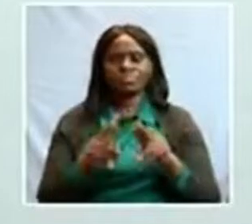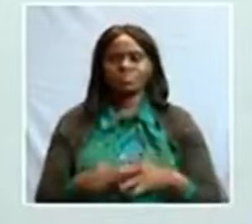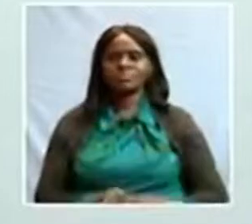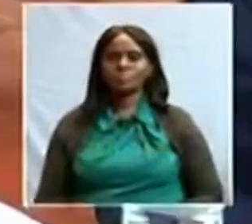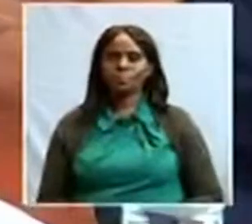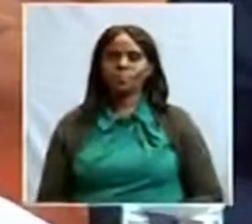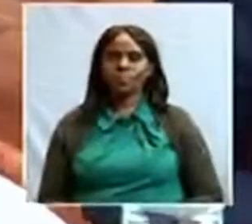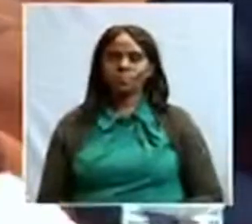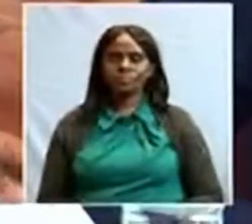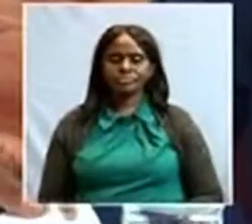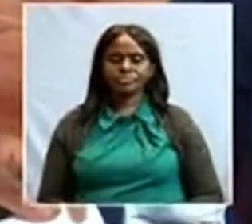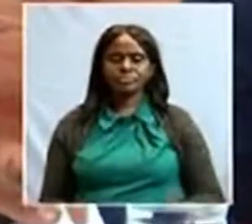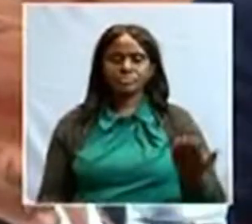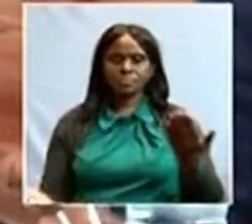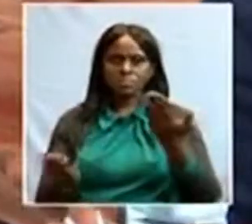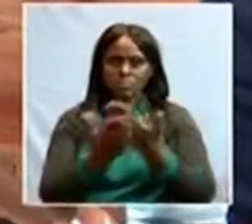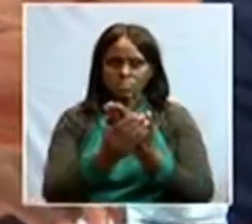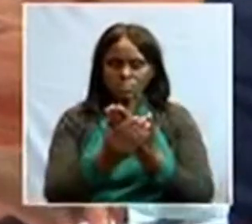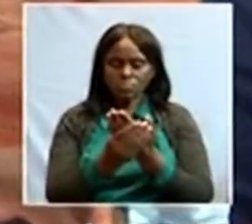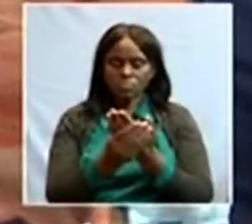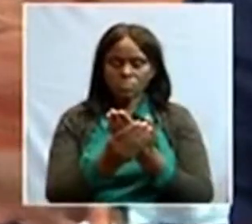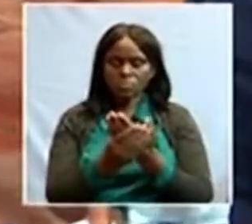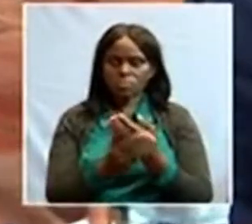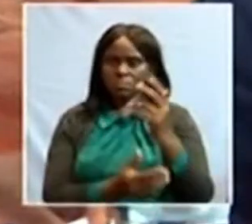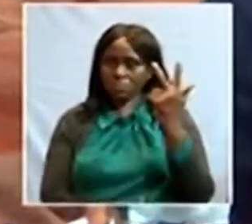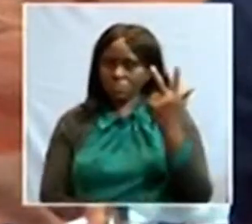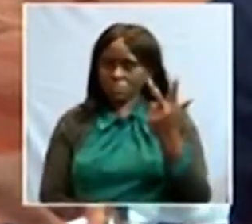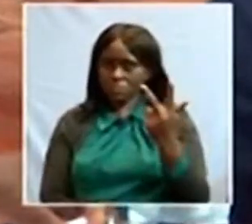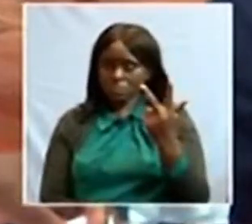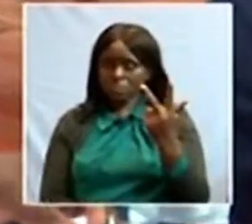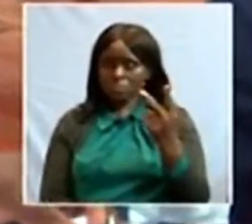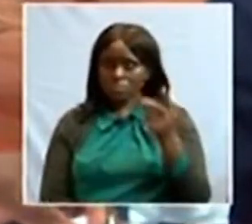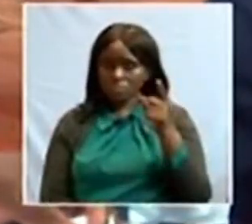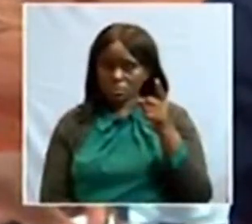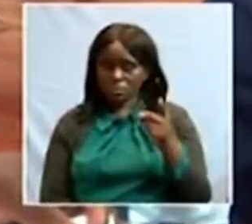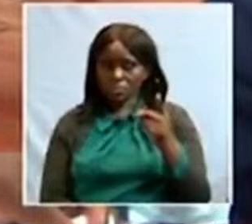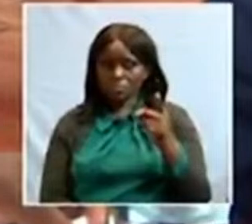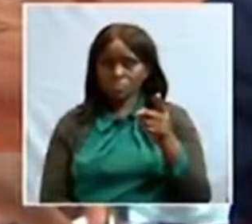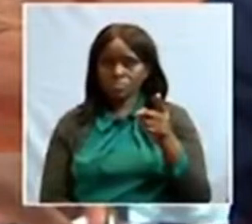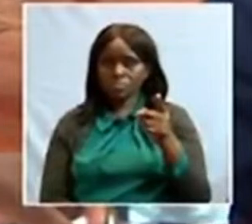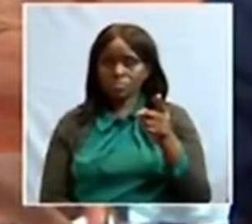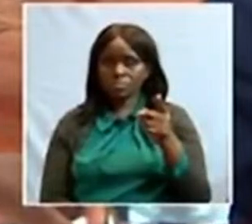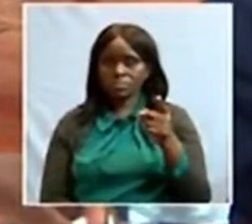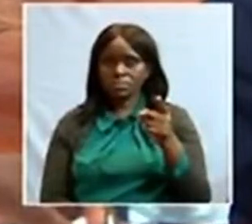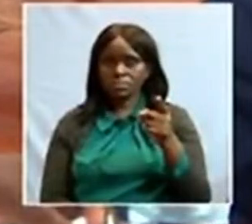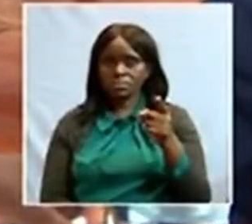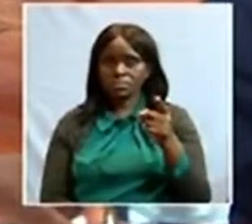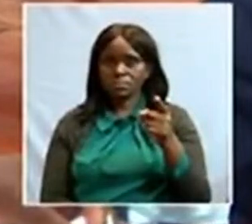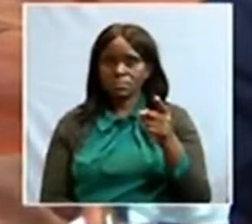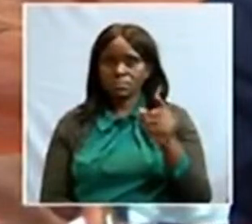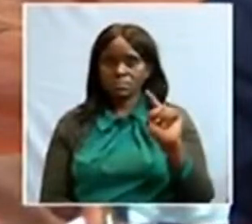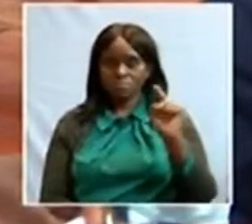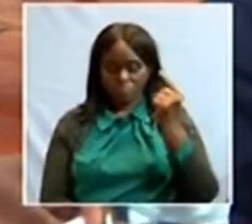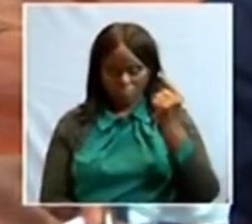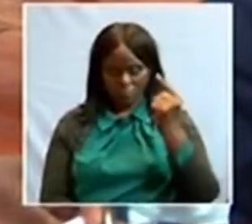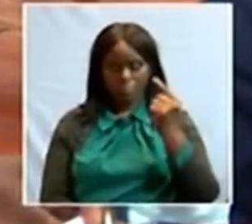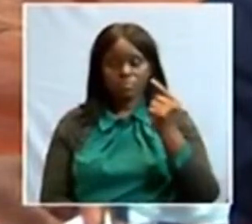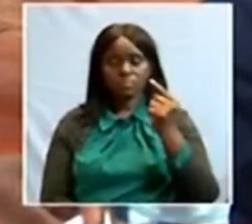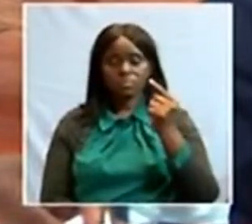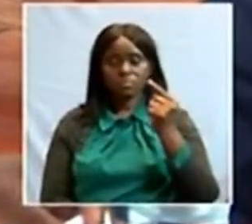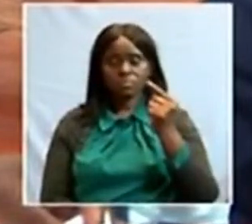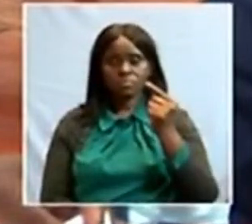So on the appendix 3, that is on, the first one is on